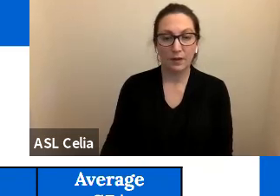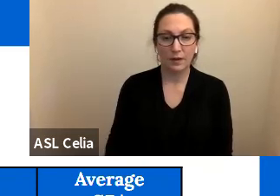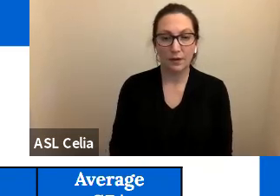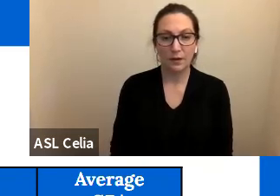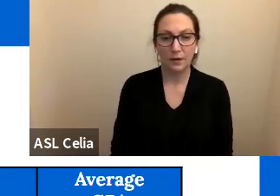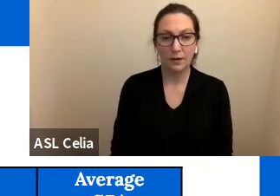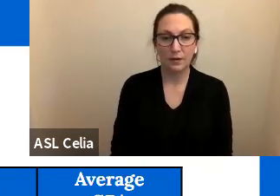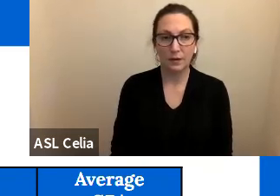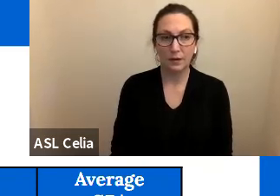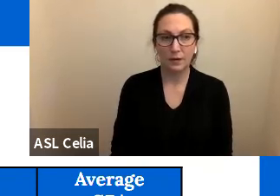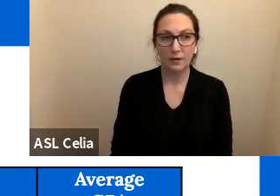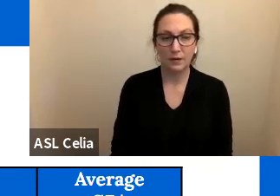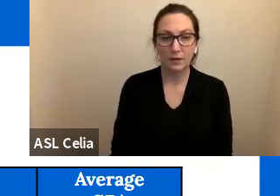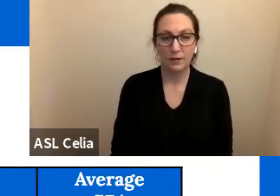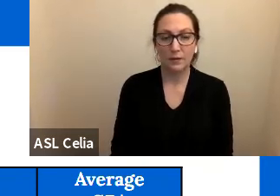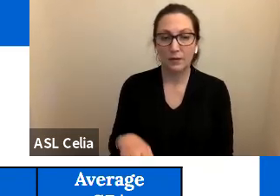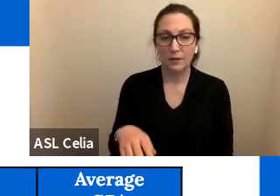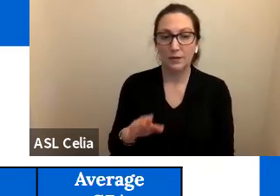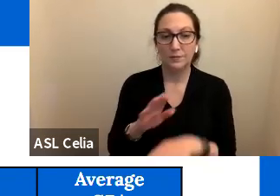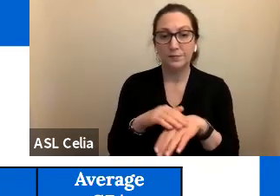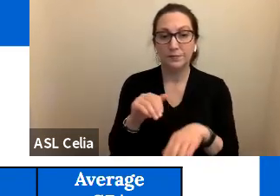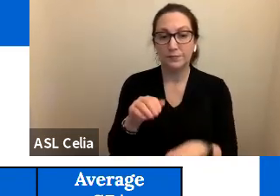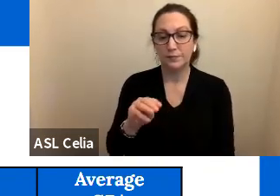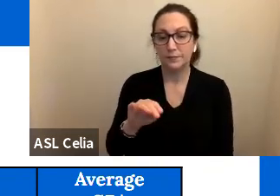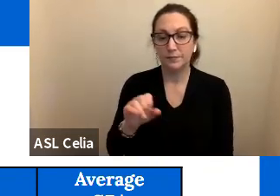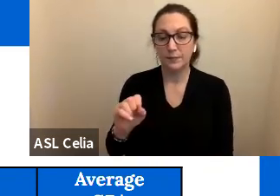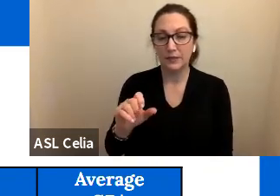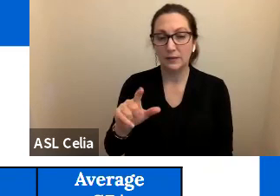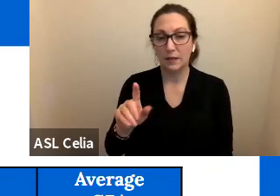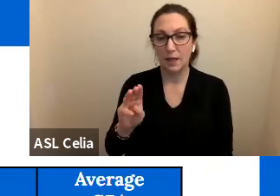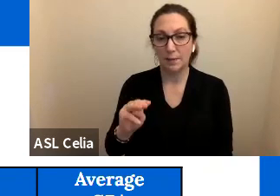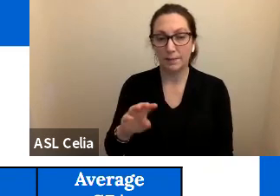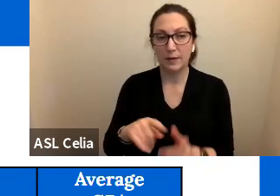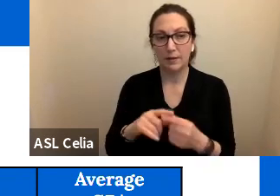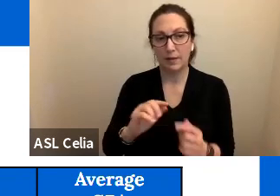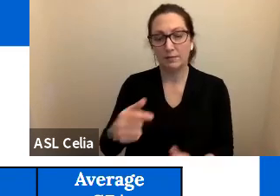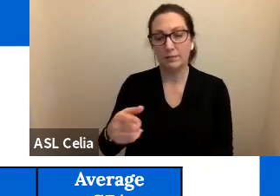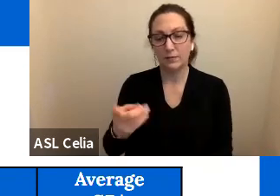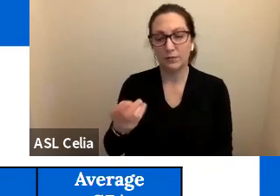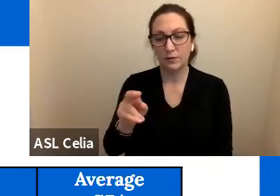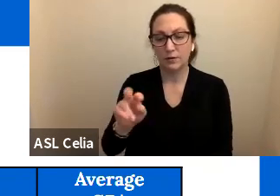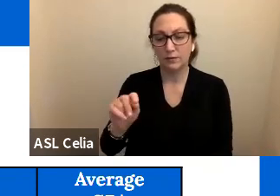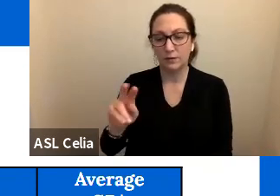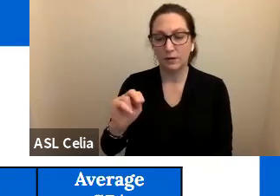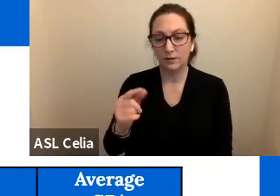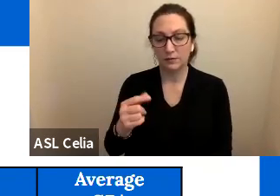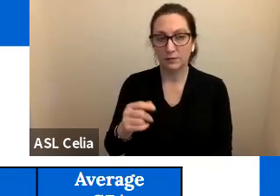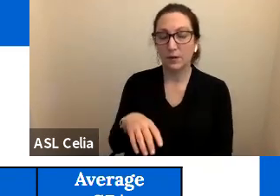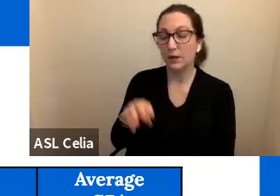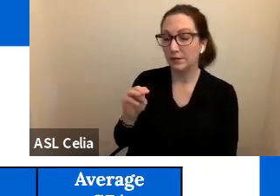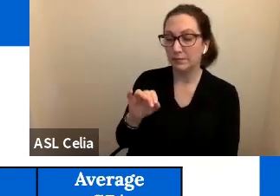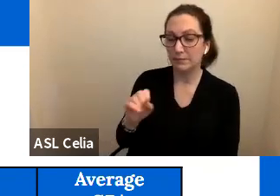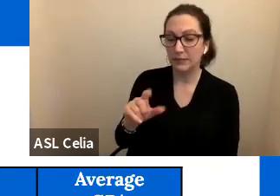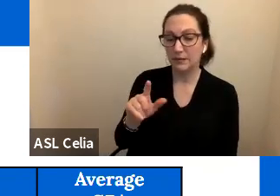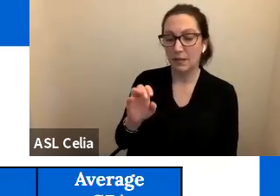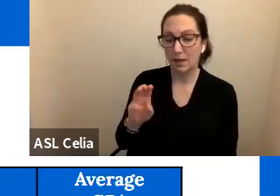Okay. Ms. Lum, and then I am going to go to Dr. Tung. I just wanted to comment that I vaguely recall the working